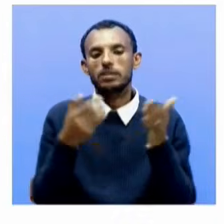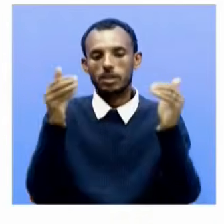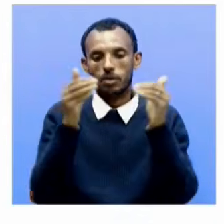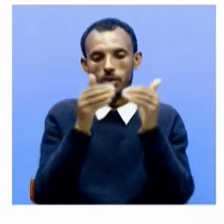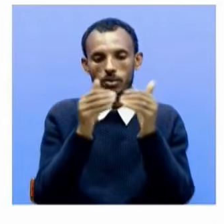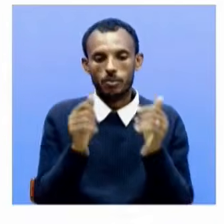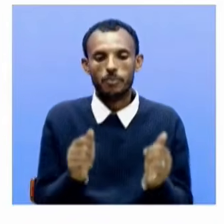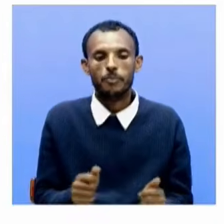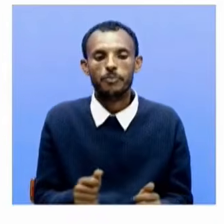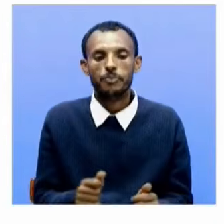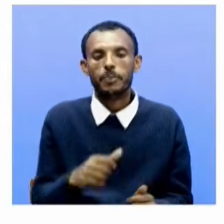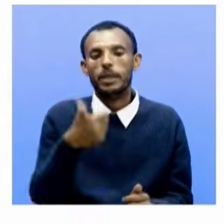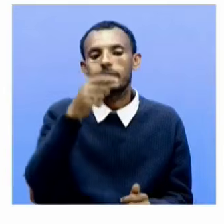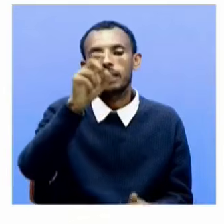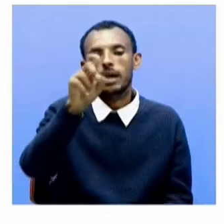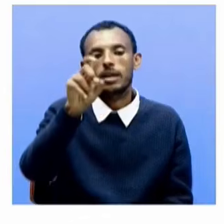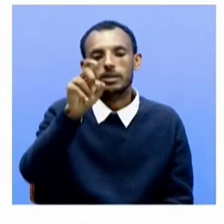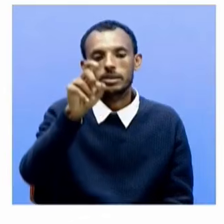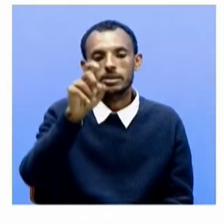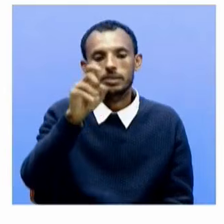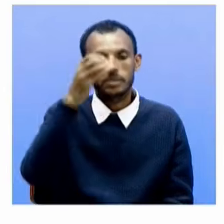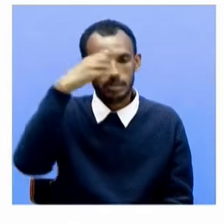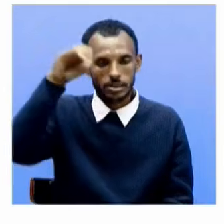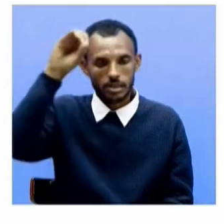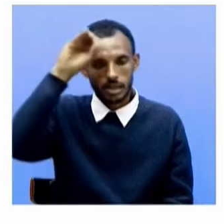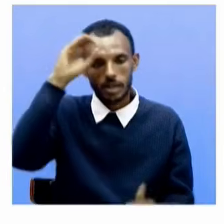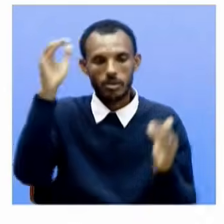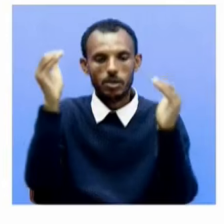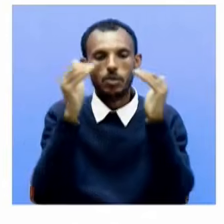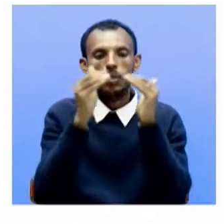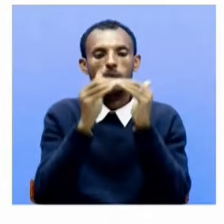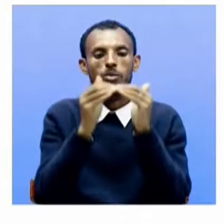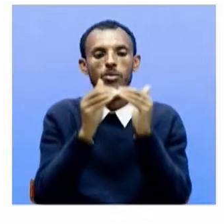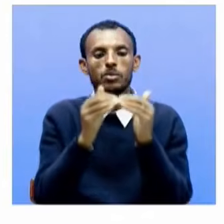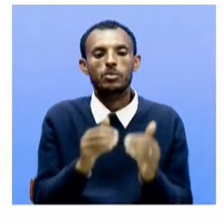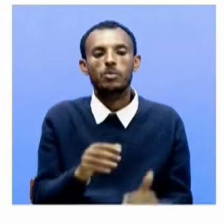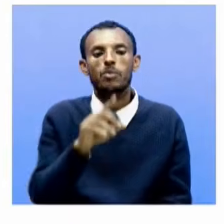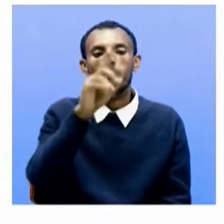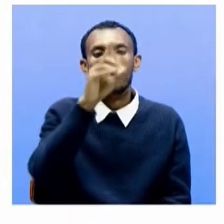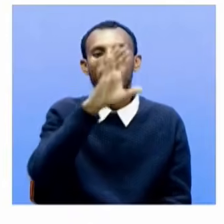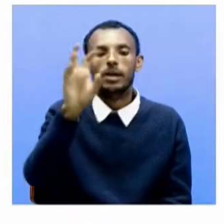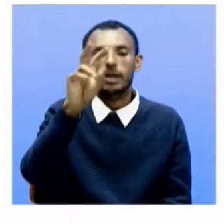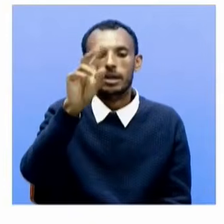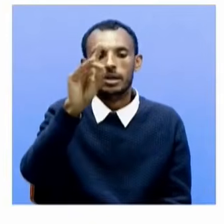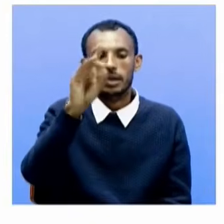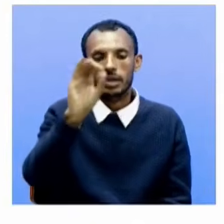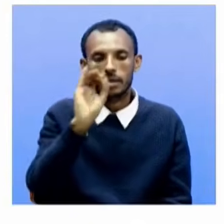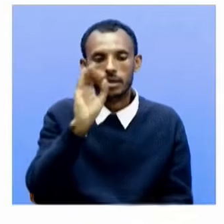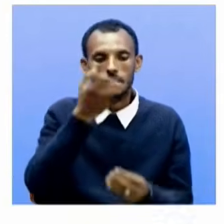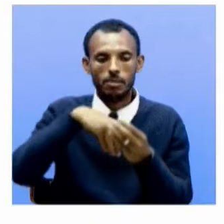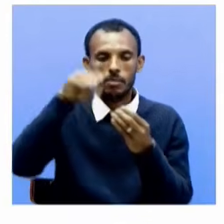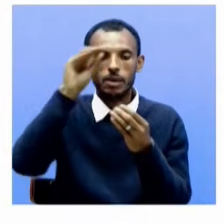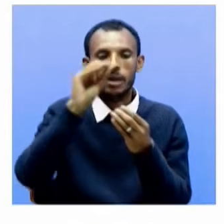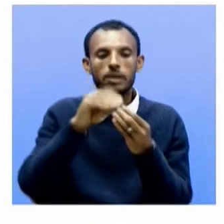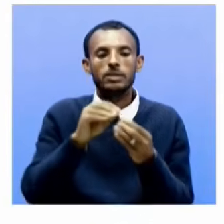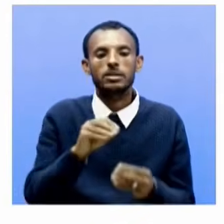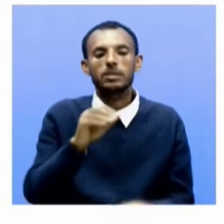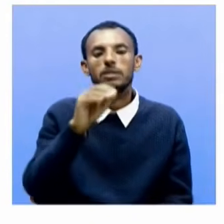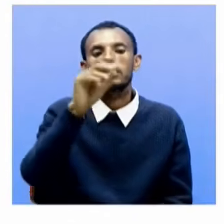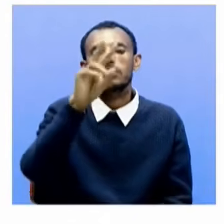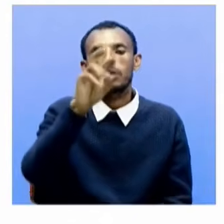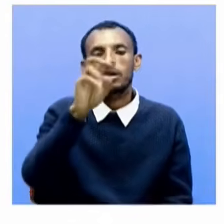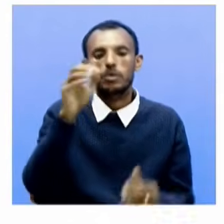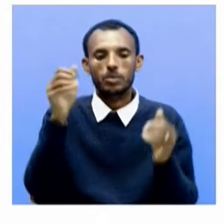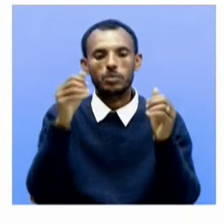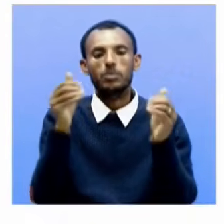becomes 10x degree is equal to 180 degree plus 20 degree, which